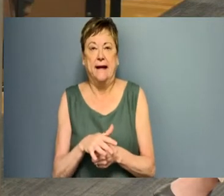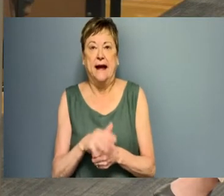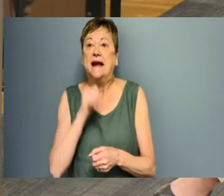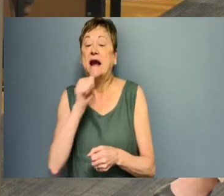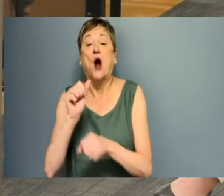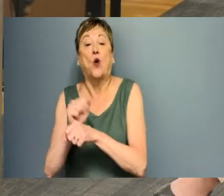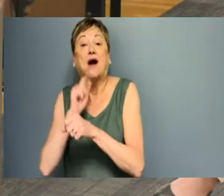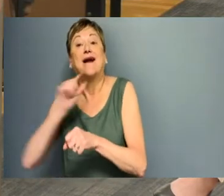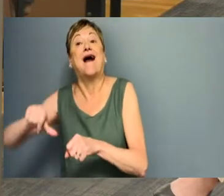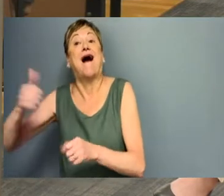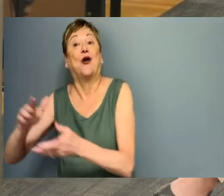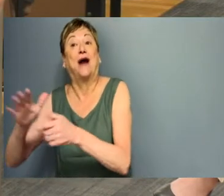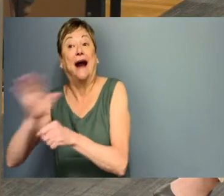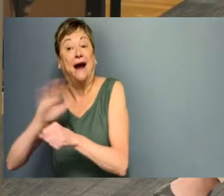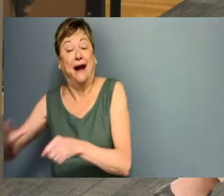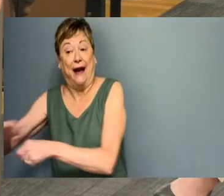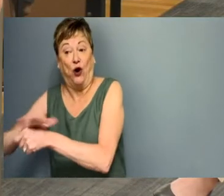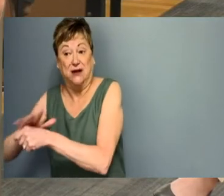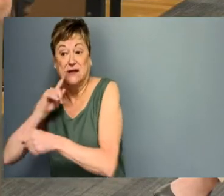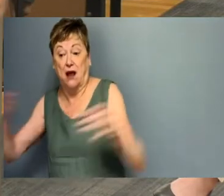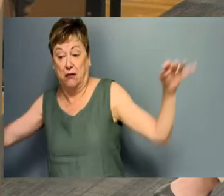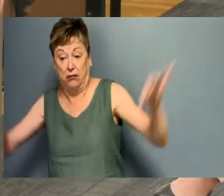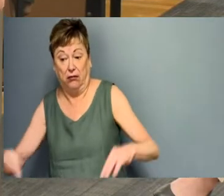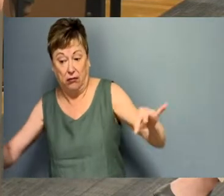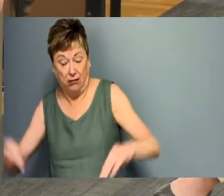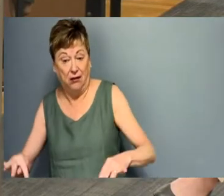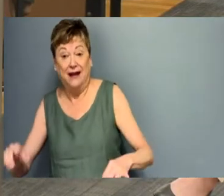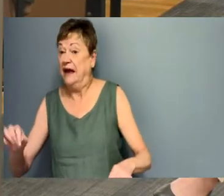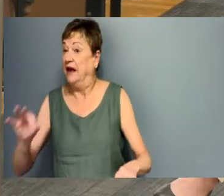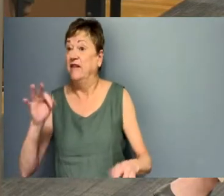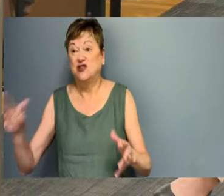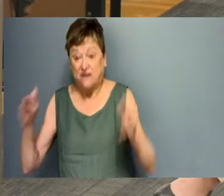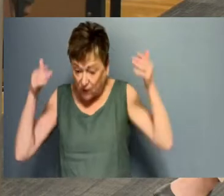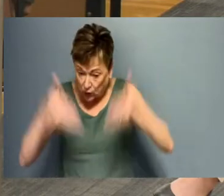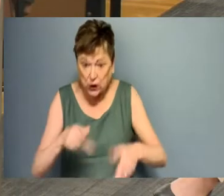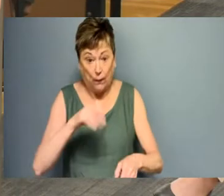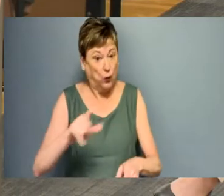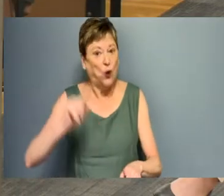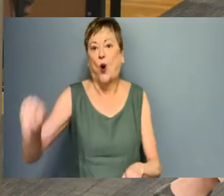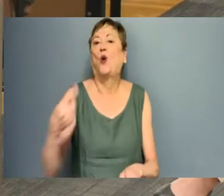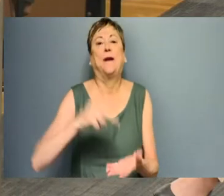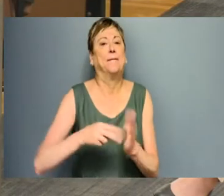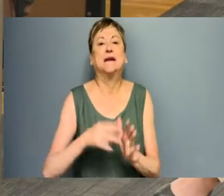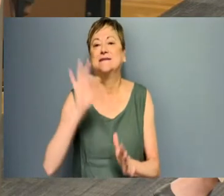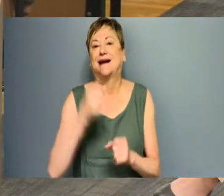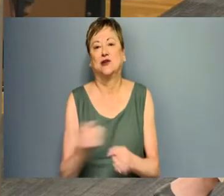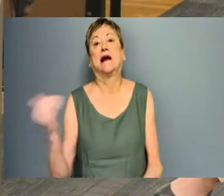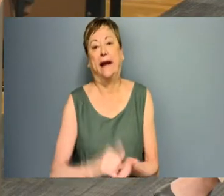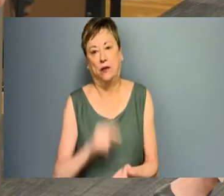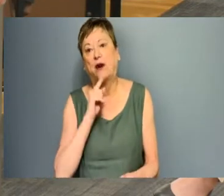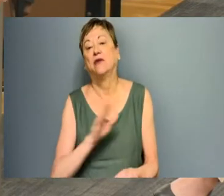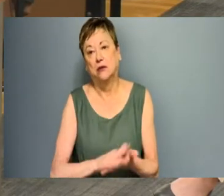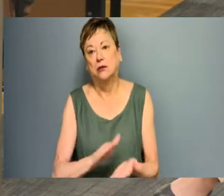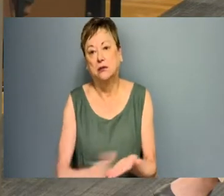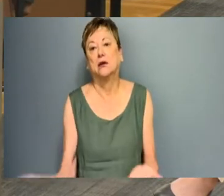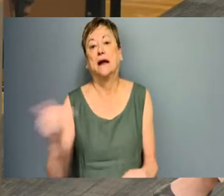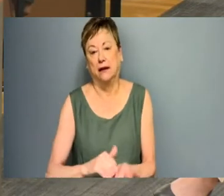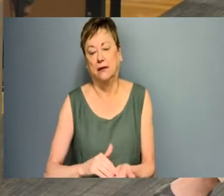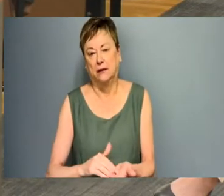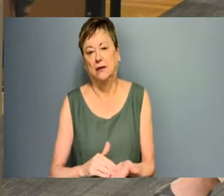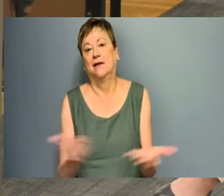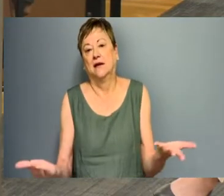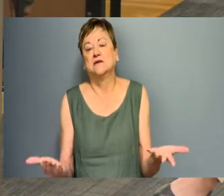that is draining it, because otherwise in another 9 years we would have just ended up in the same place and it would have been seen as a band-aid project.